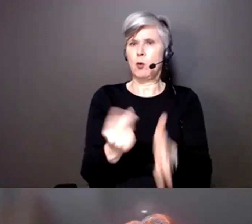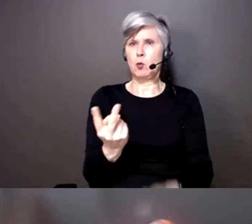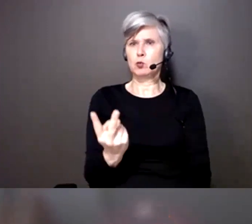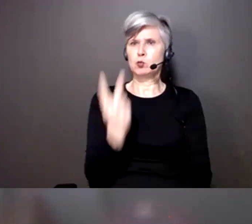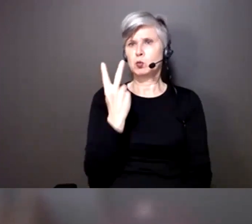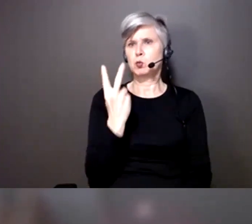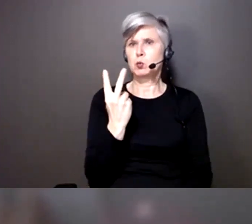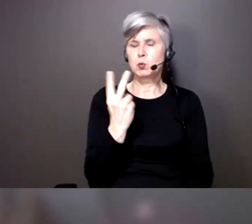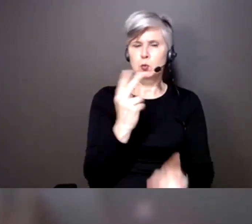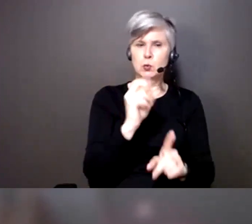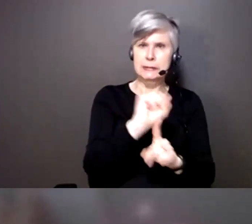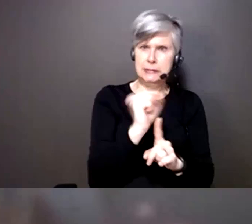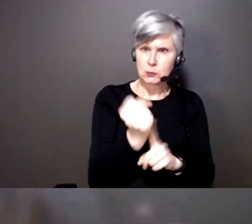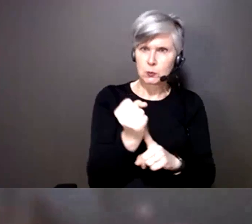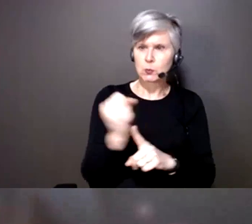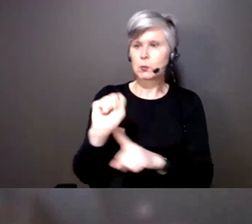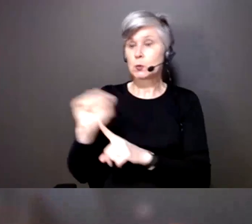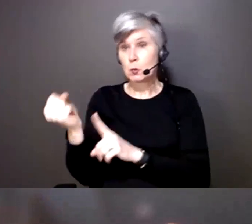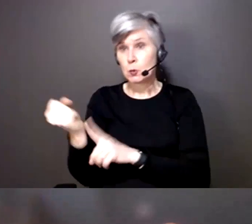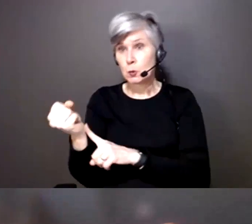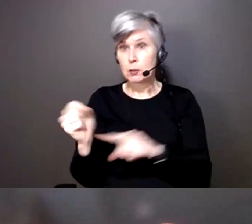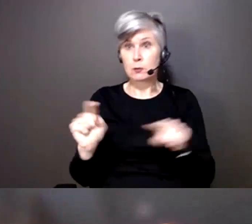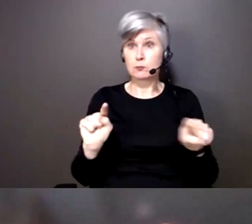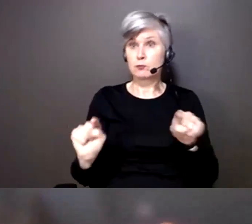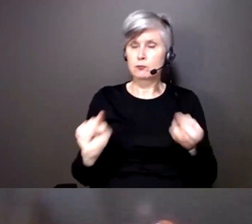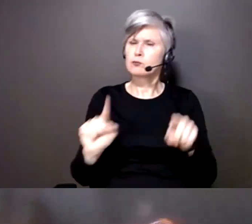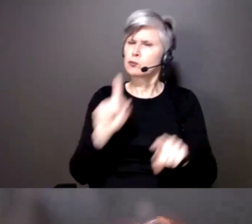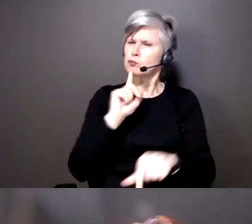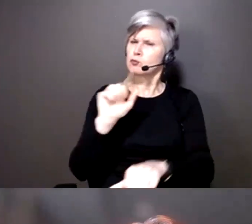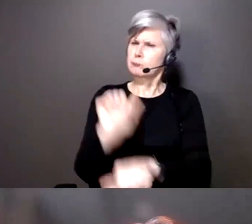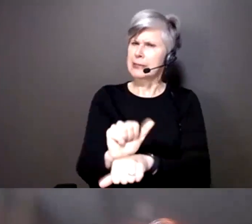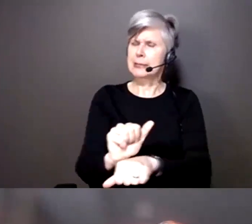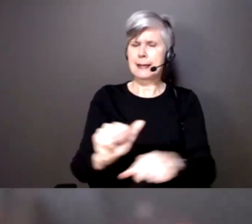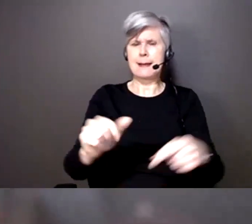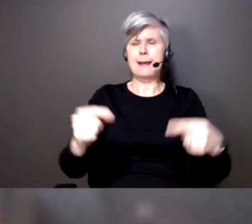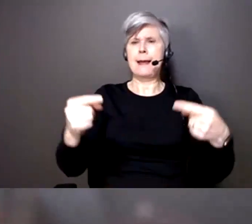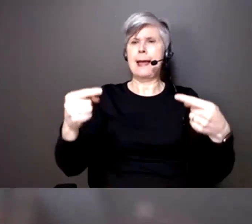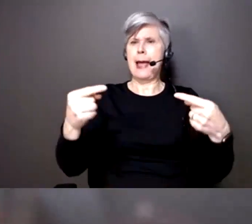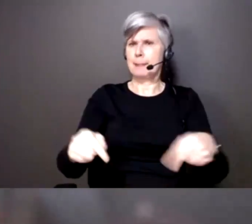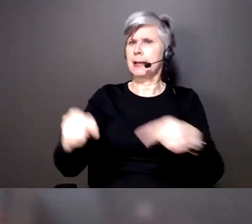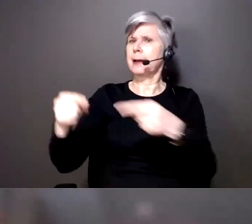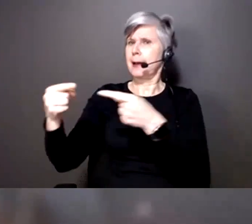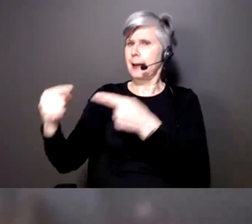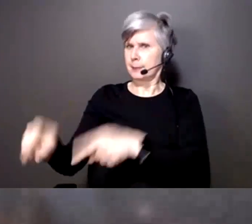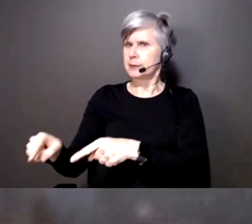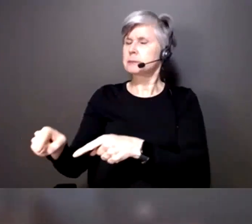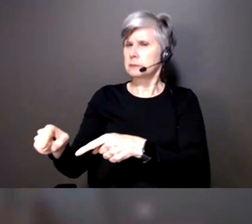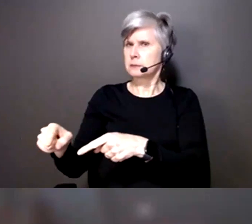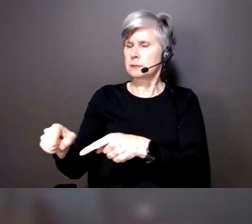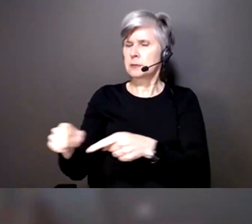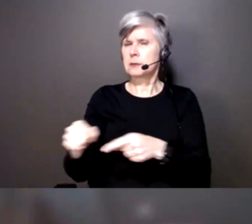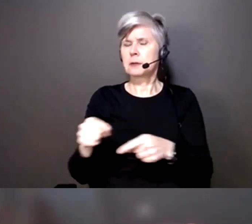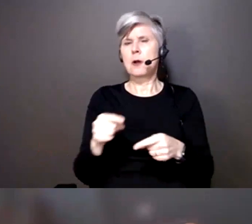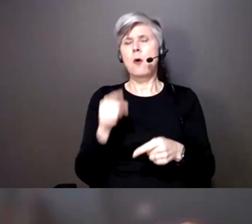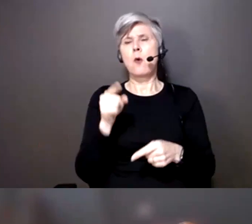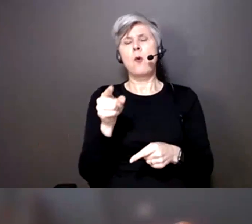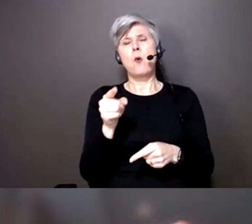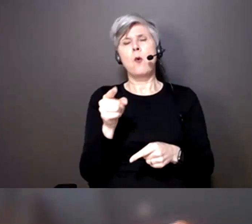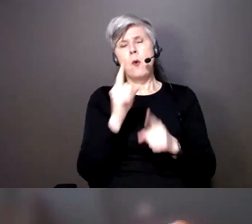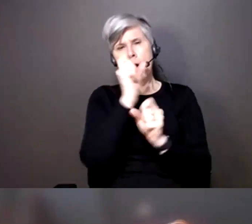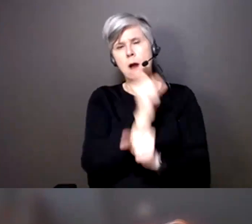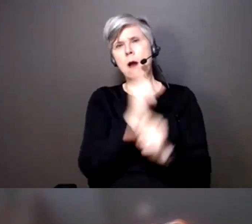actually, but described as examples that illustrate how to